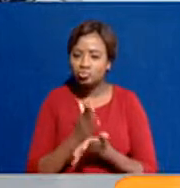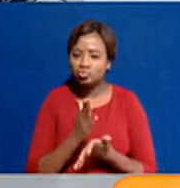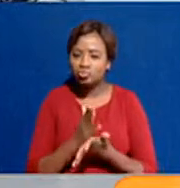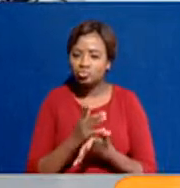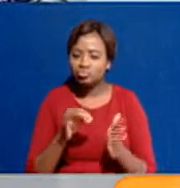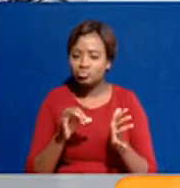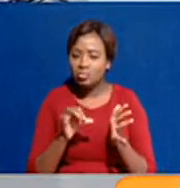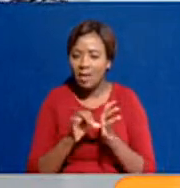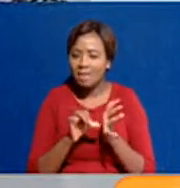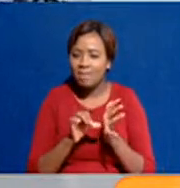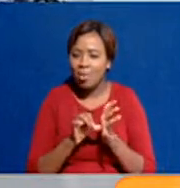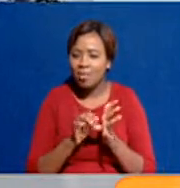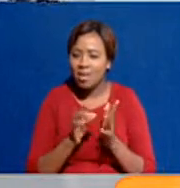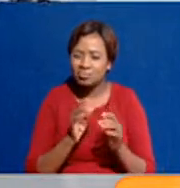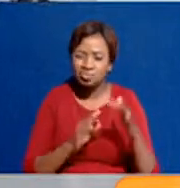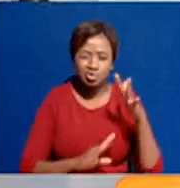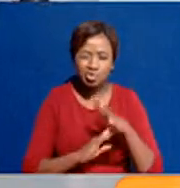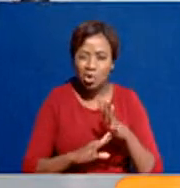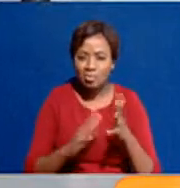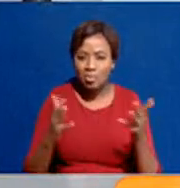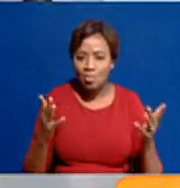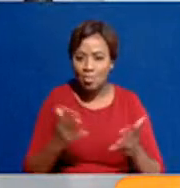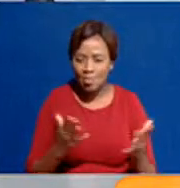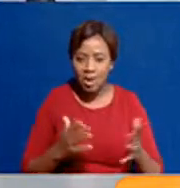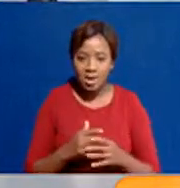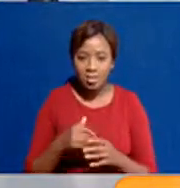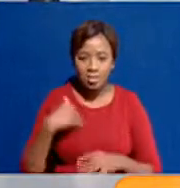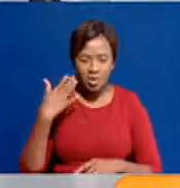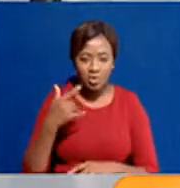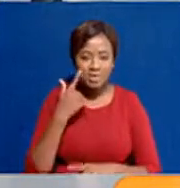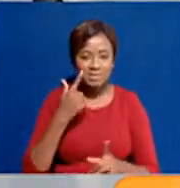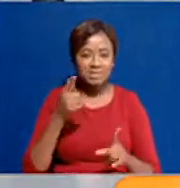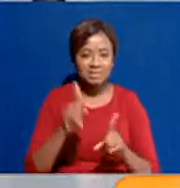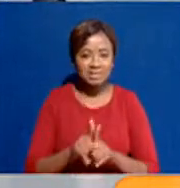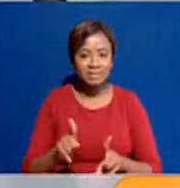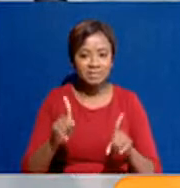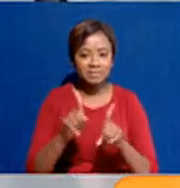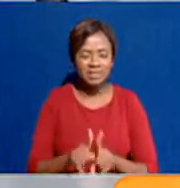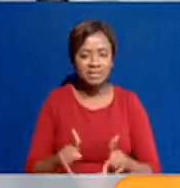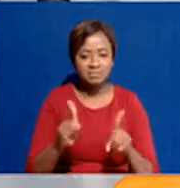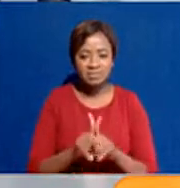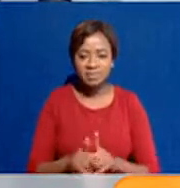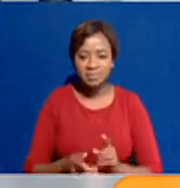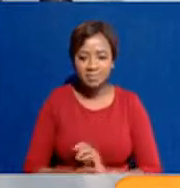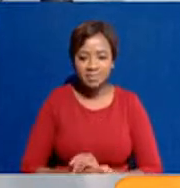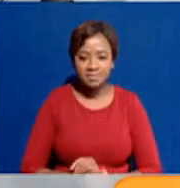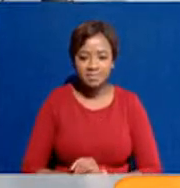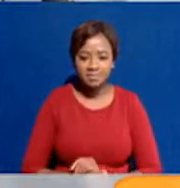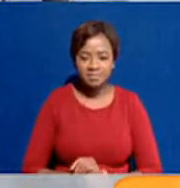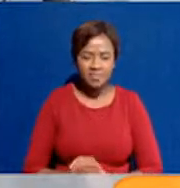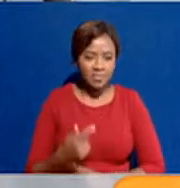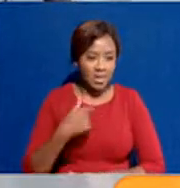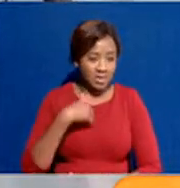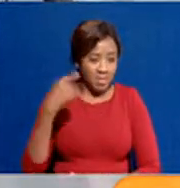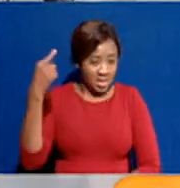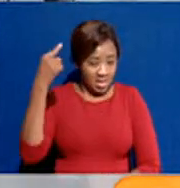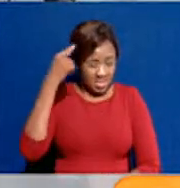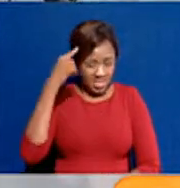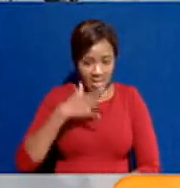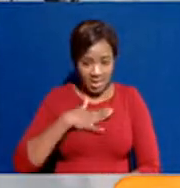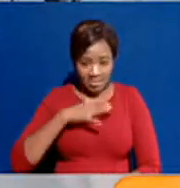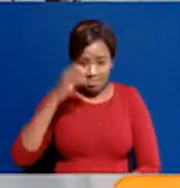heart of all of this upheaval and turmoil that we've seen over the years? I think in my view,